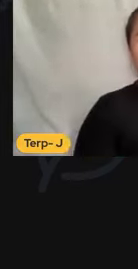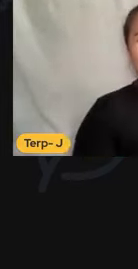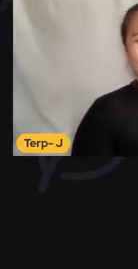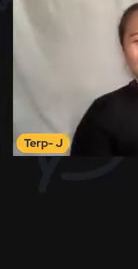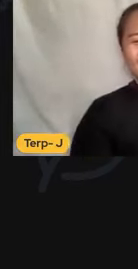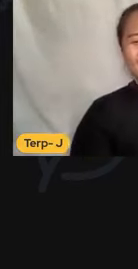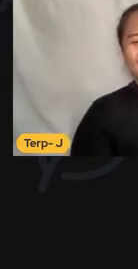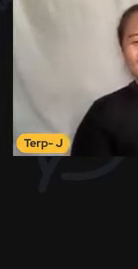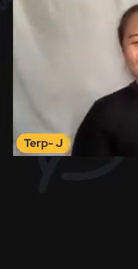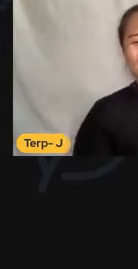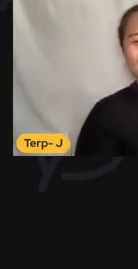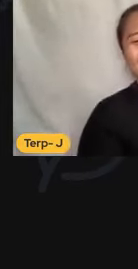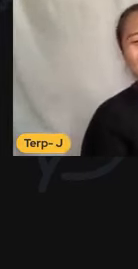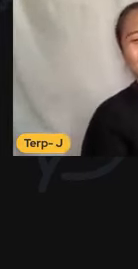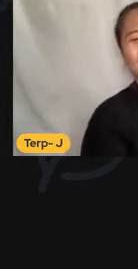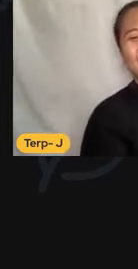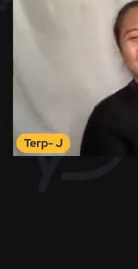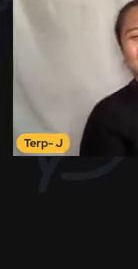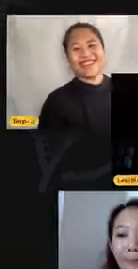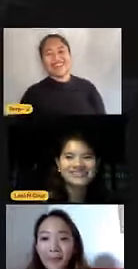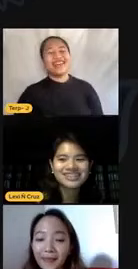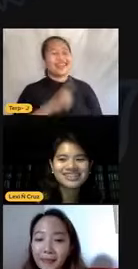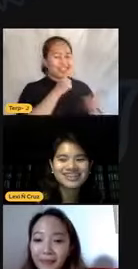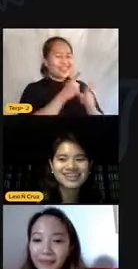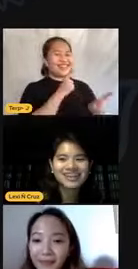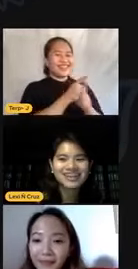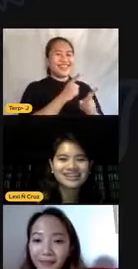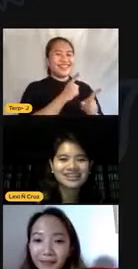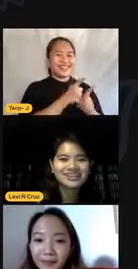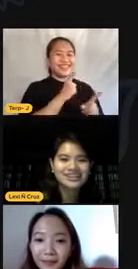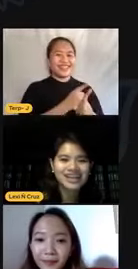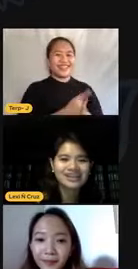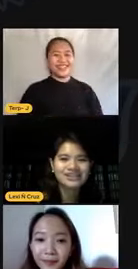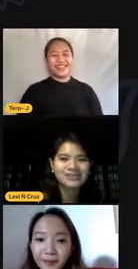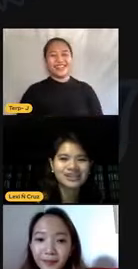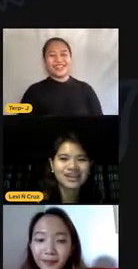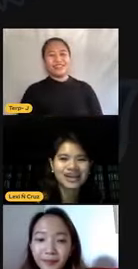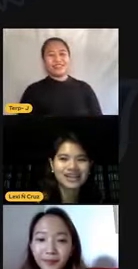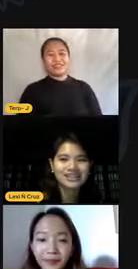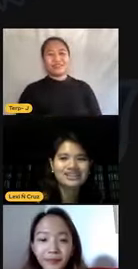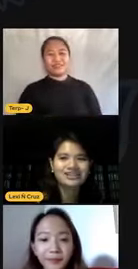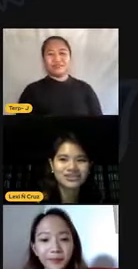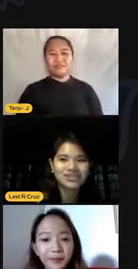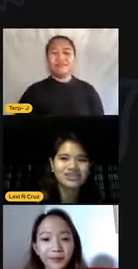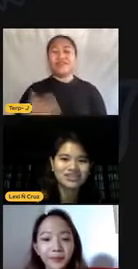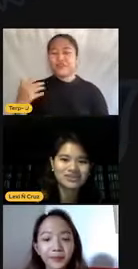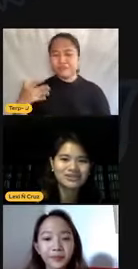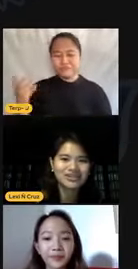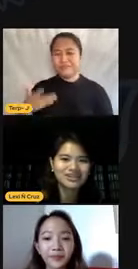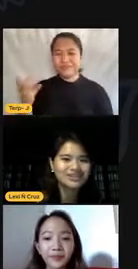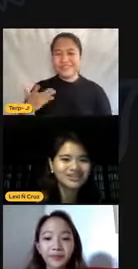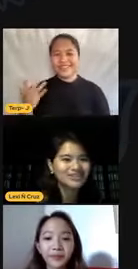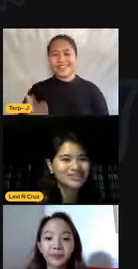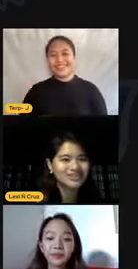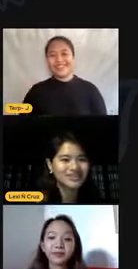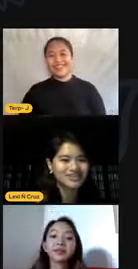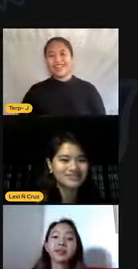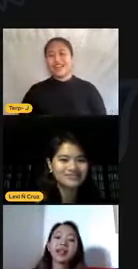Yeah, I just really think that it's nice, but Hands in Inclusion is doing,